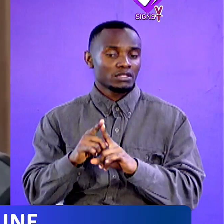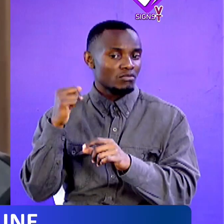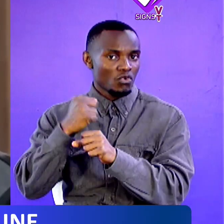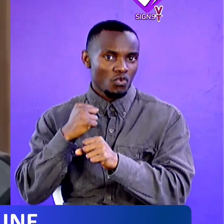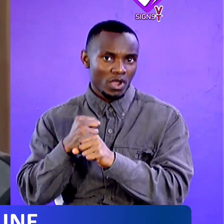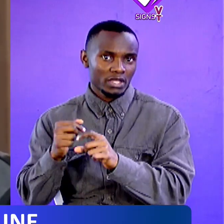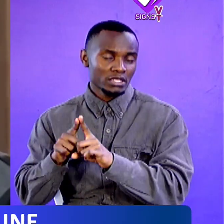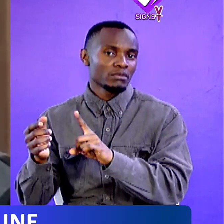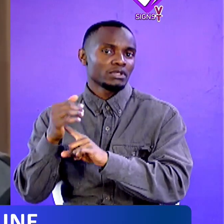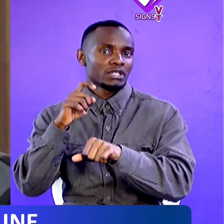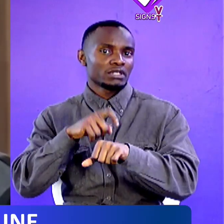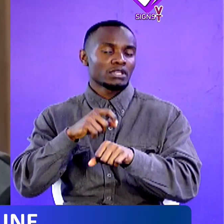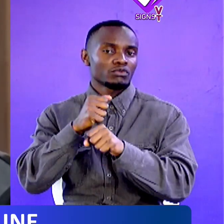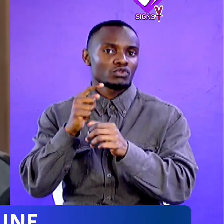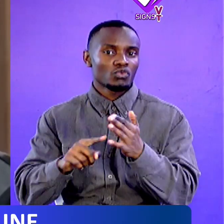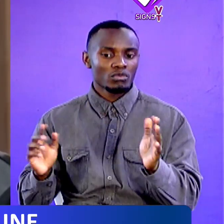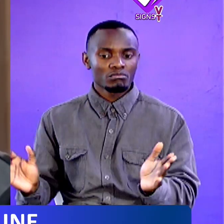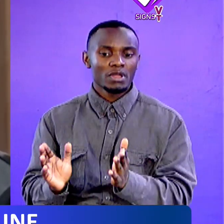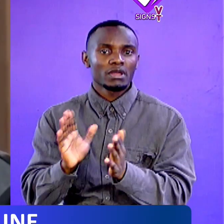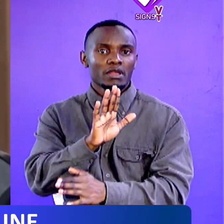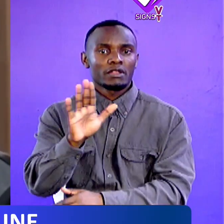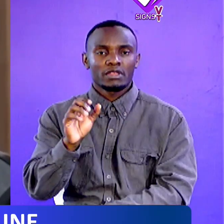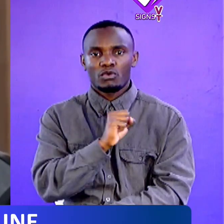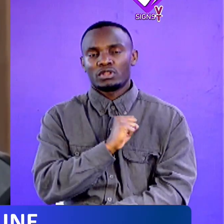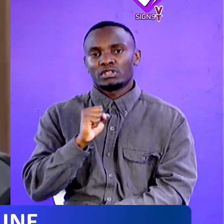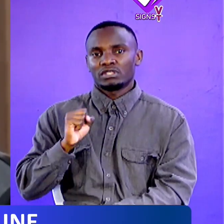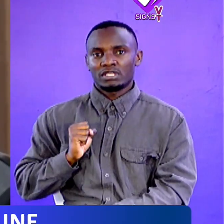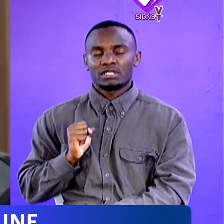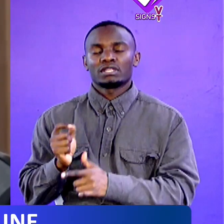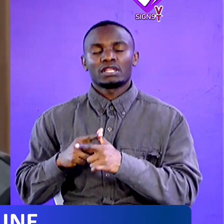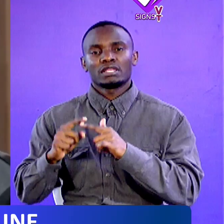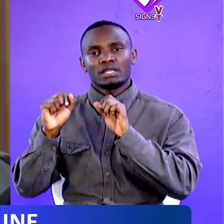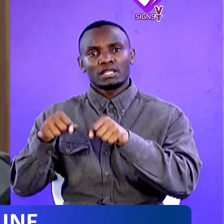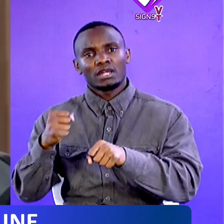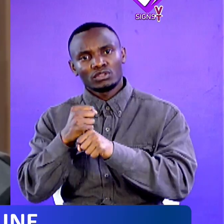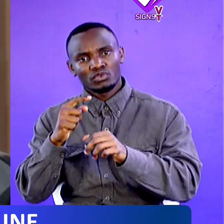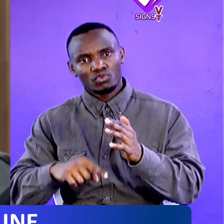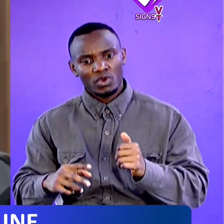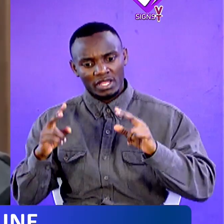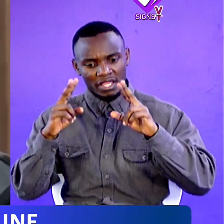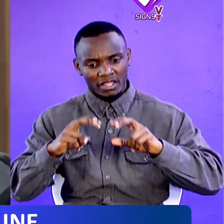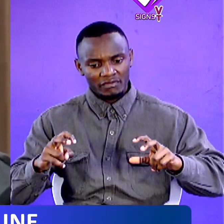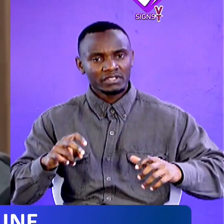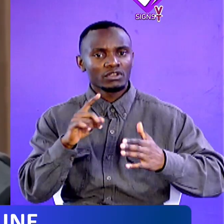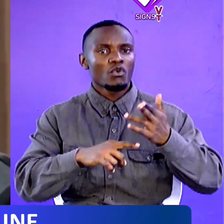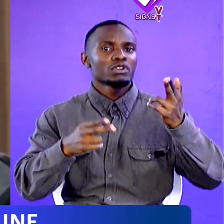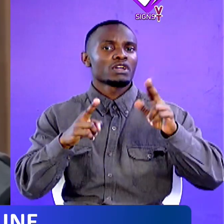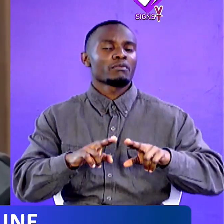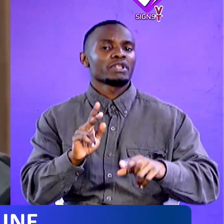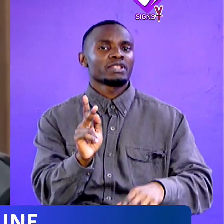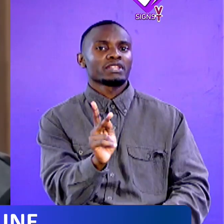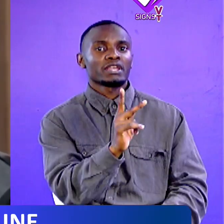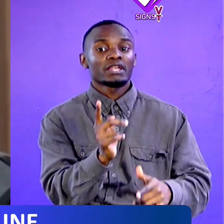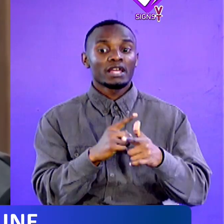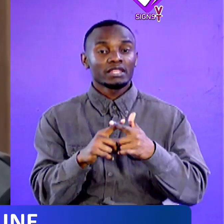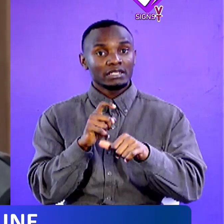their senators and their congressmen so that they can know exactly what is happening in Kenya, so that when this particular motion comes